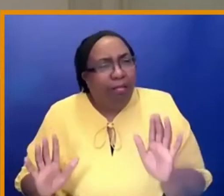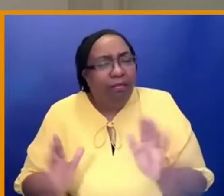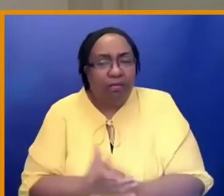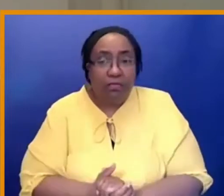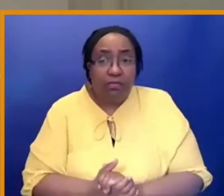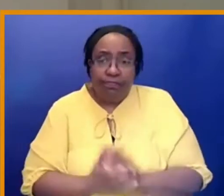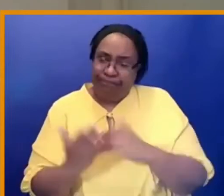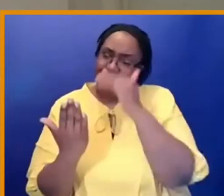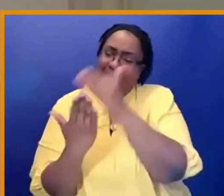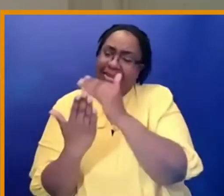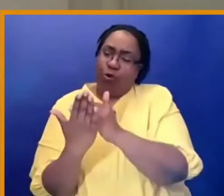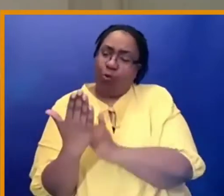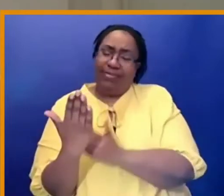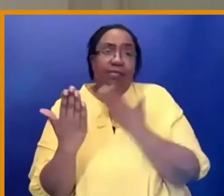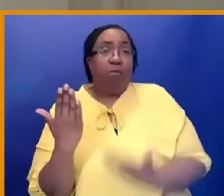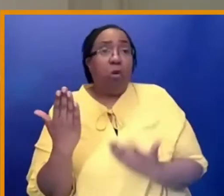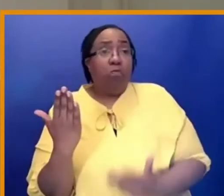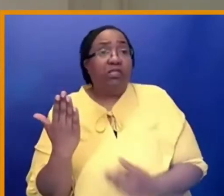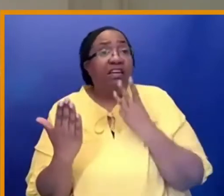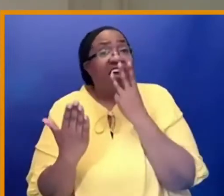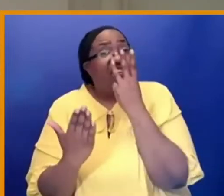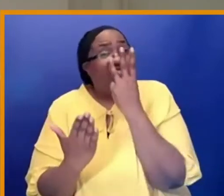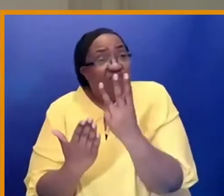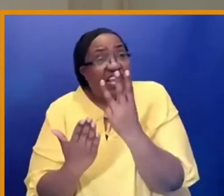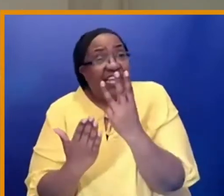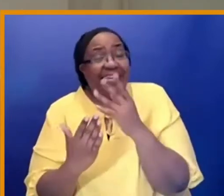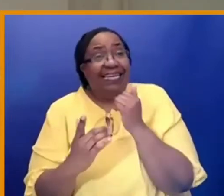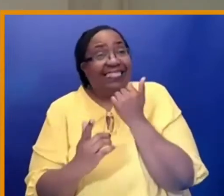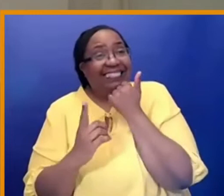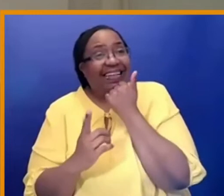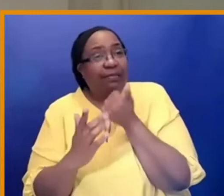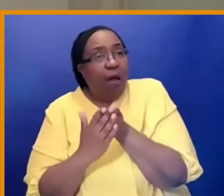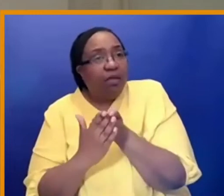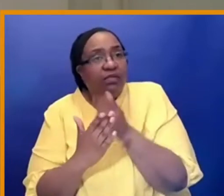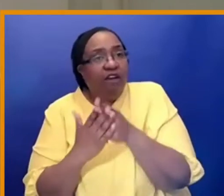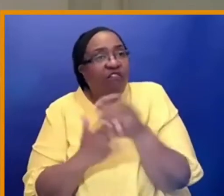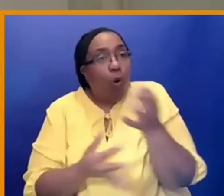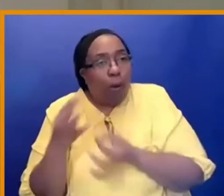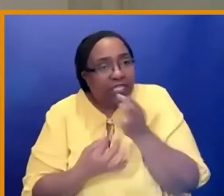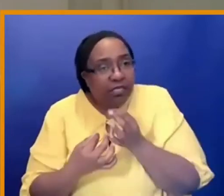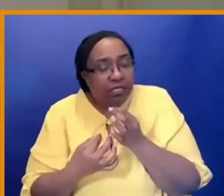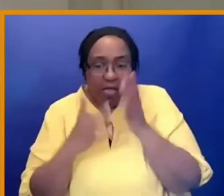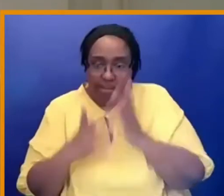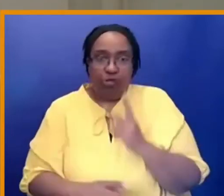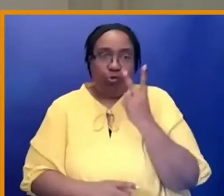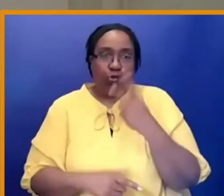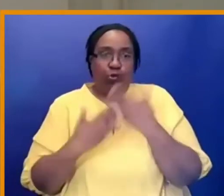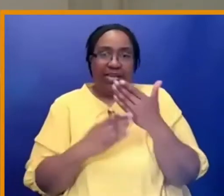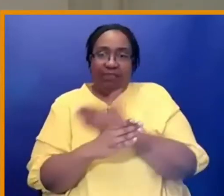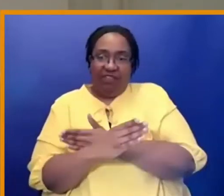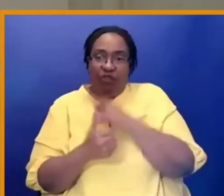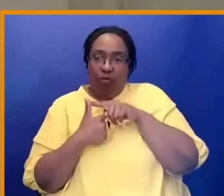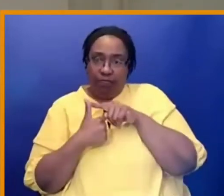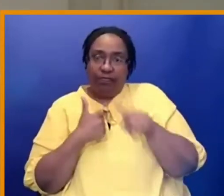are no less than 3 separate deadlines for questions. Questions to federal committees have to be submitted at least 2 days before conference, while the deadline